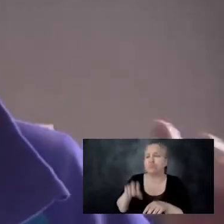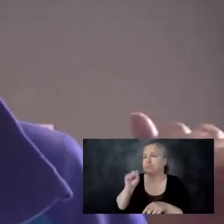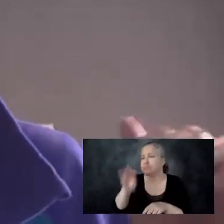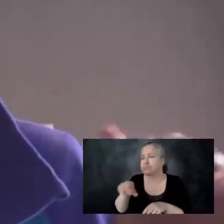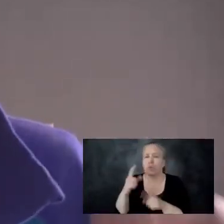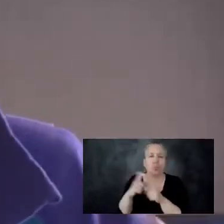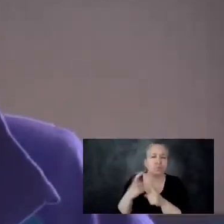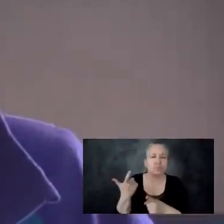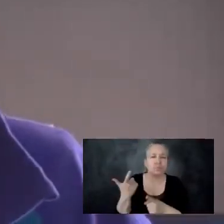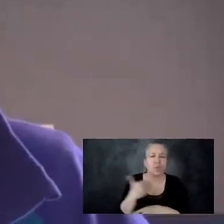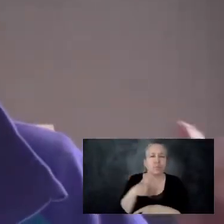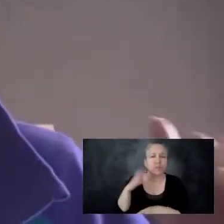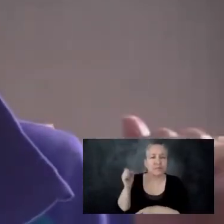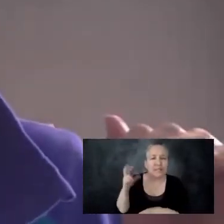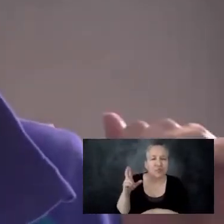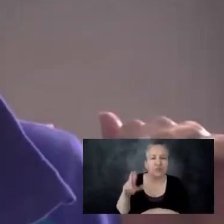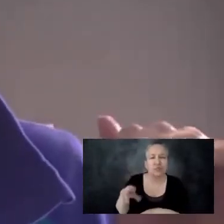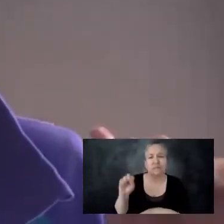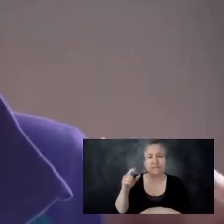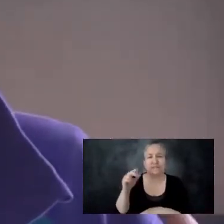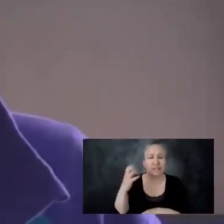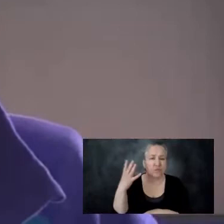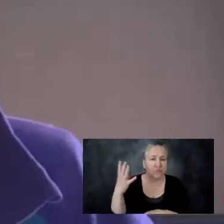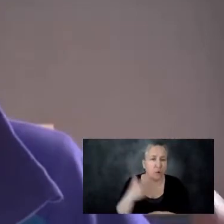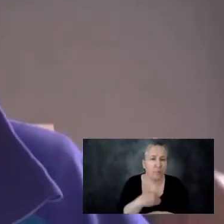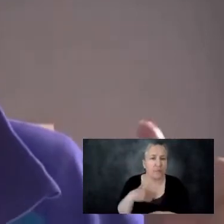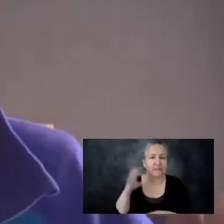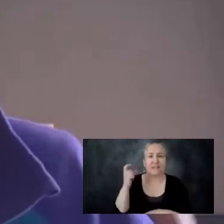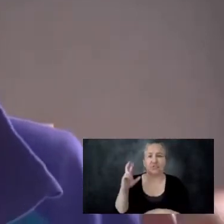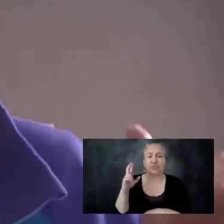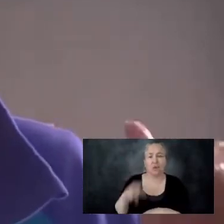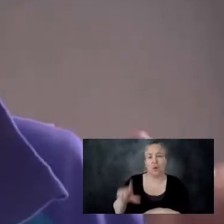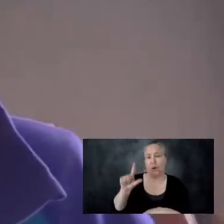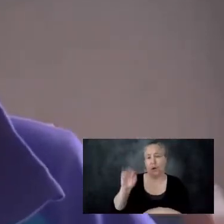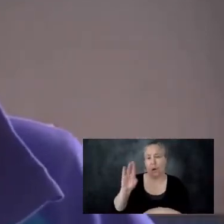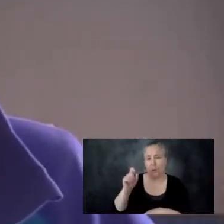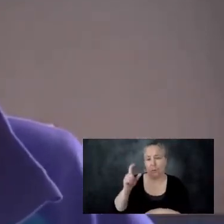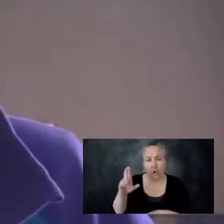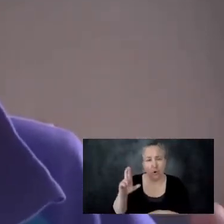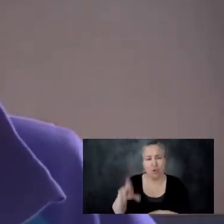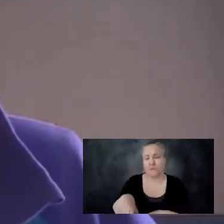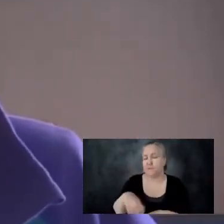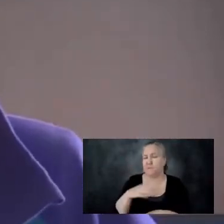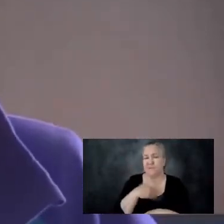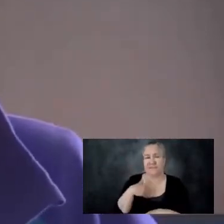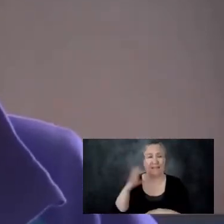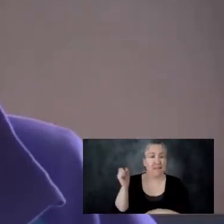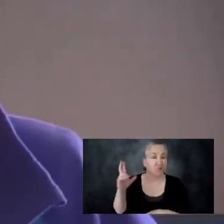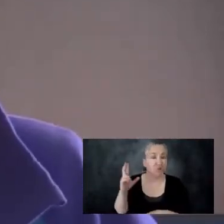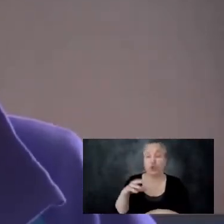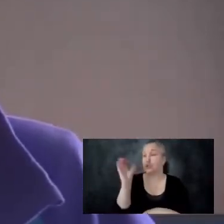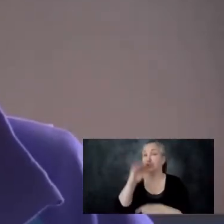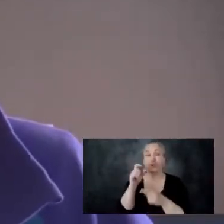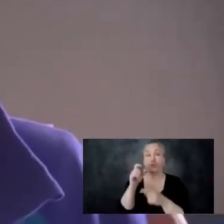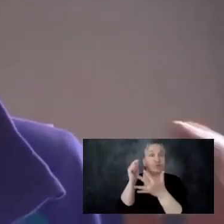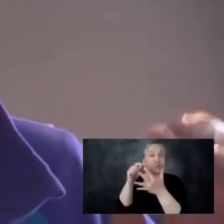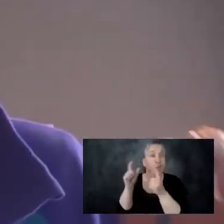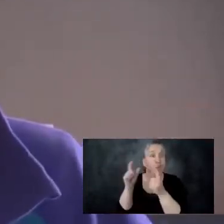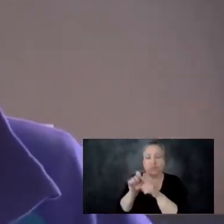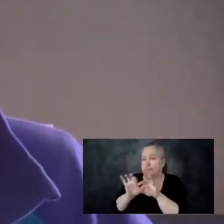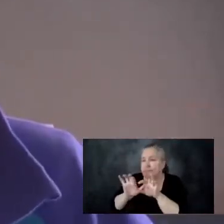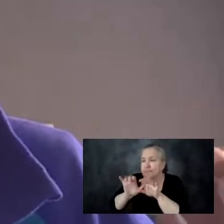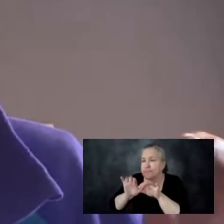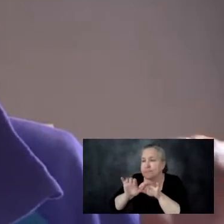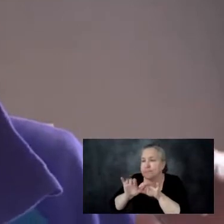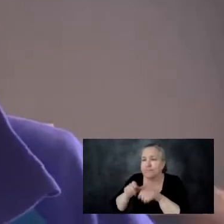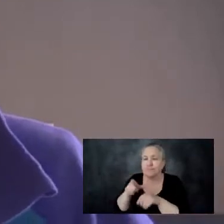breast cancer, stage 4 breast cancer, lobular stage 4 breast cancer, or any other search criterion that you want. You